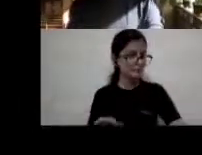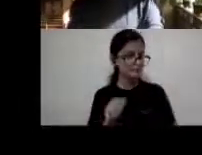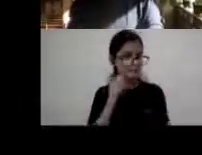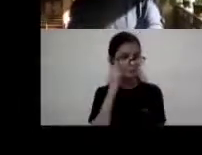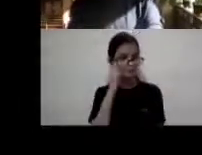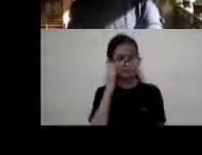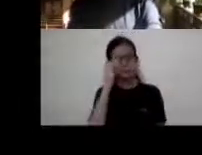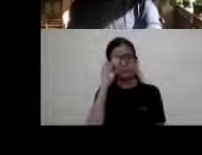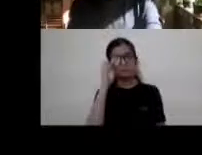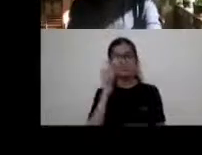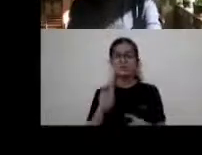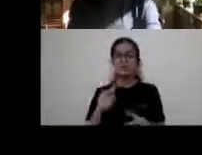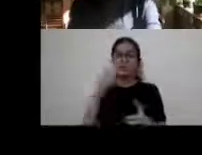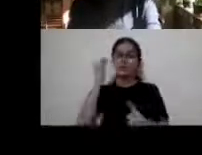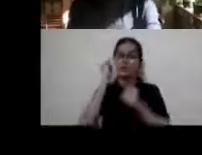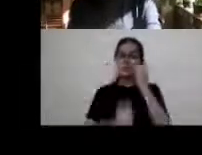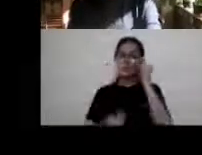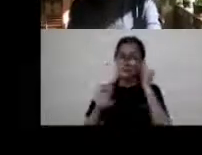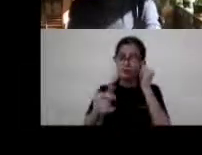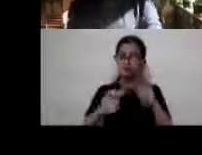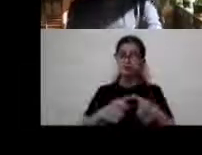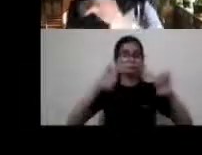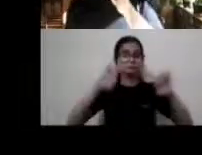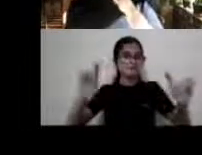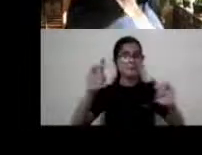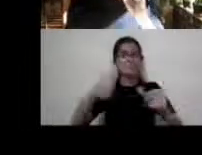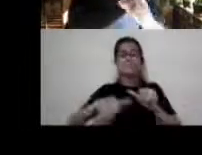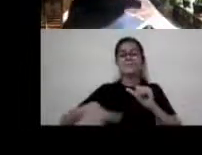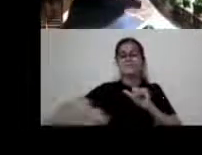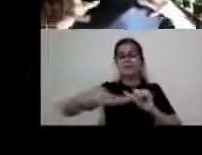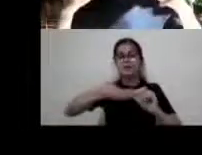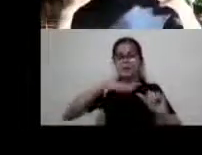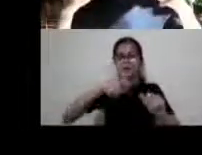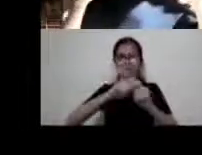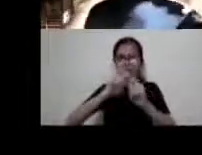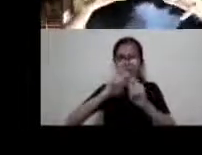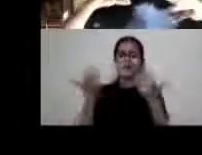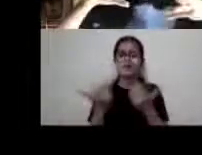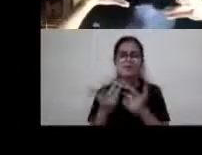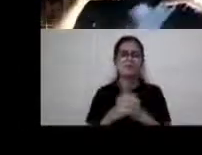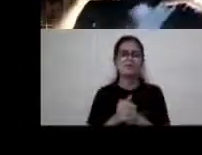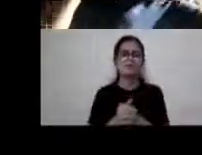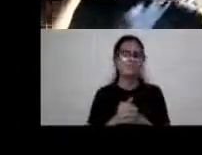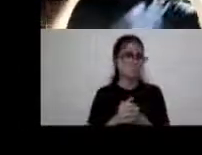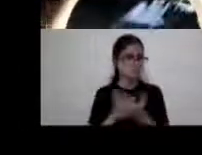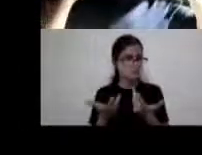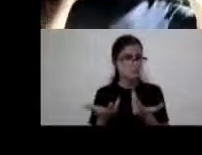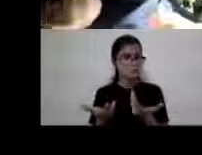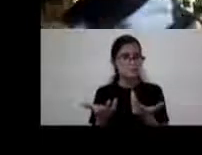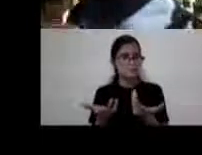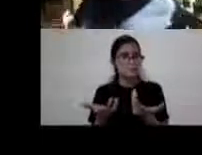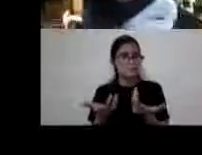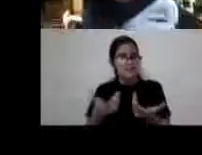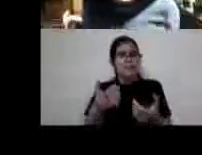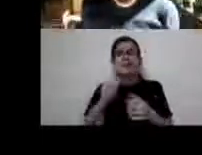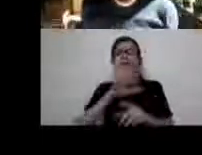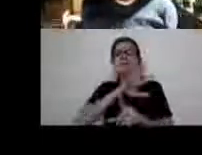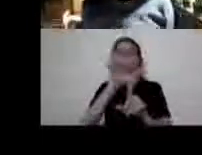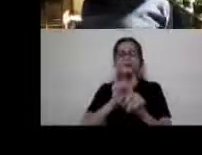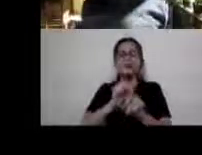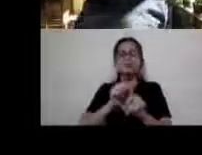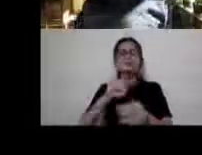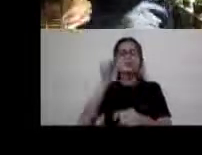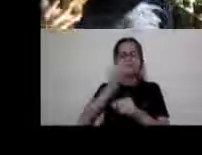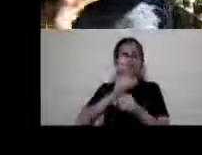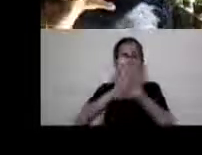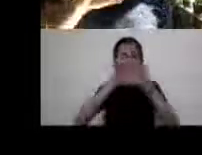Yes, the last huge area where we are working in is where in cultural institutions,